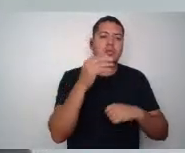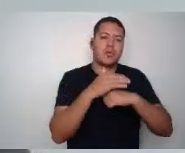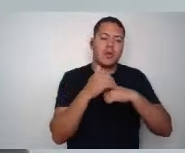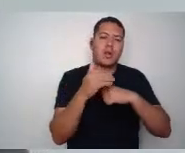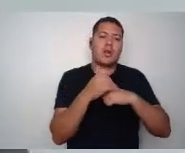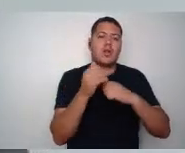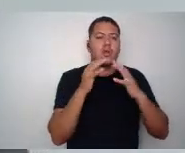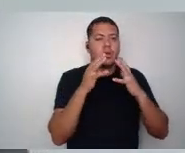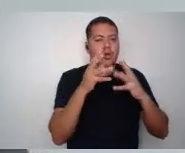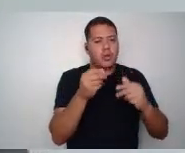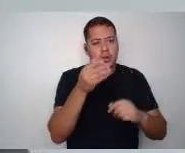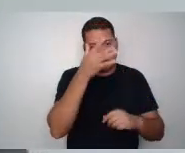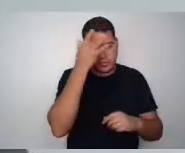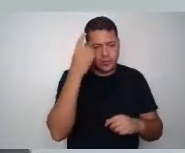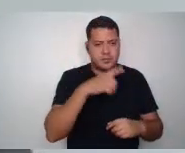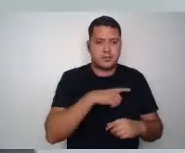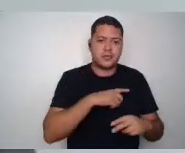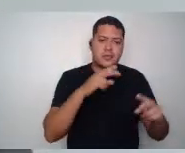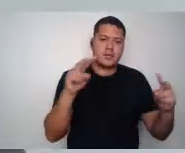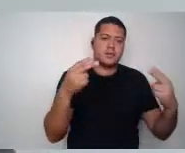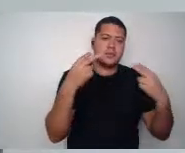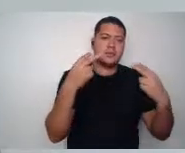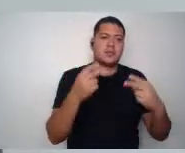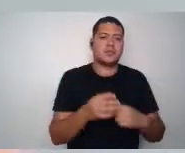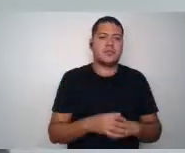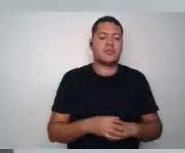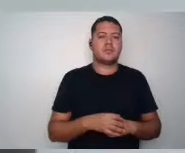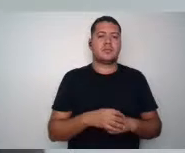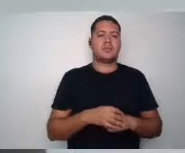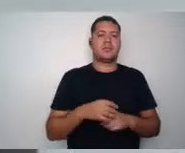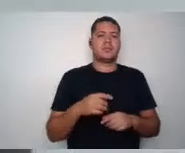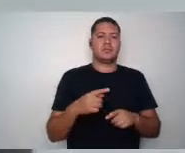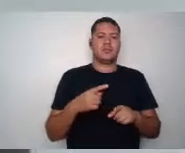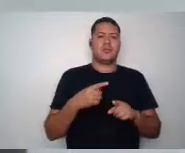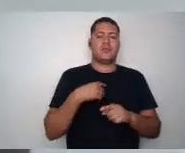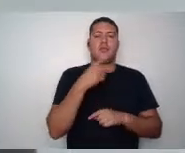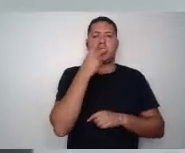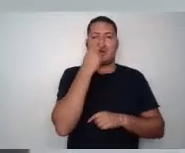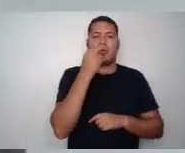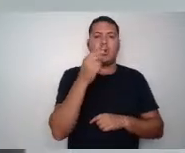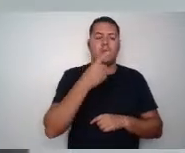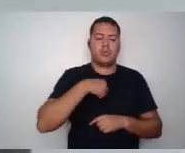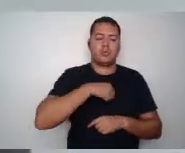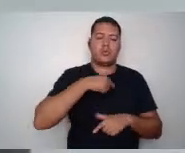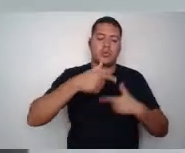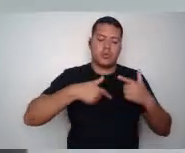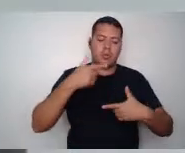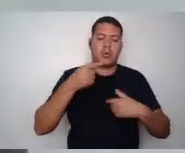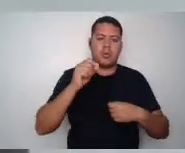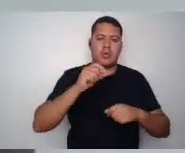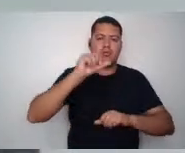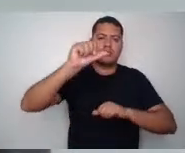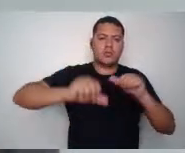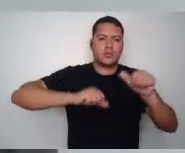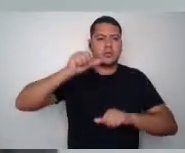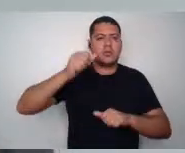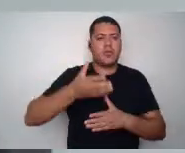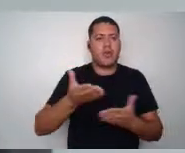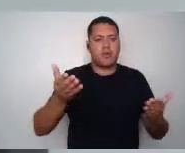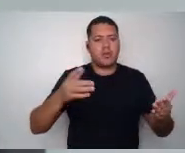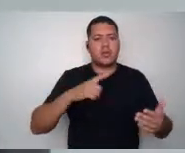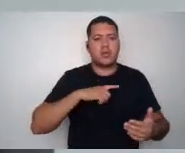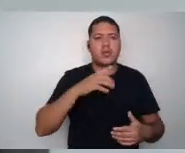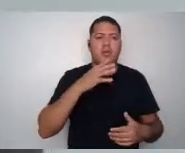Send a very hearty hug to everyone who is watching, because I think it's our mission to